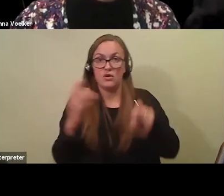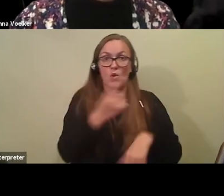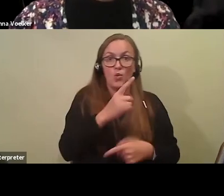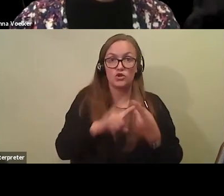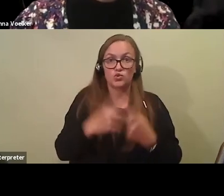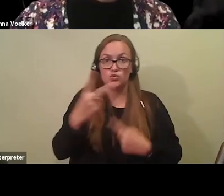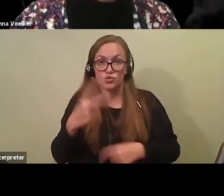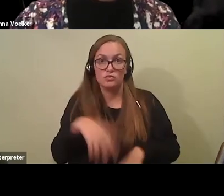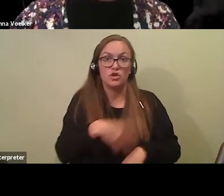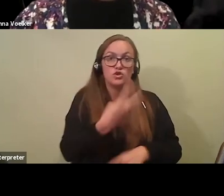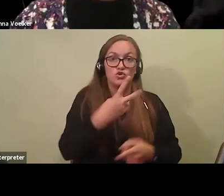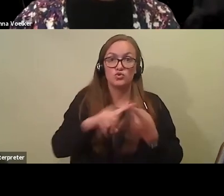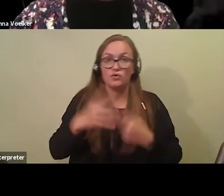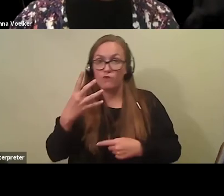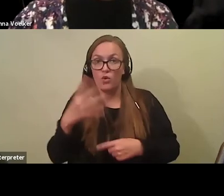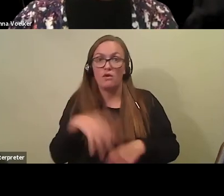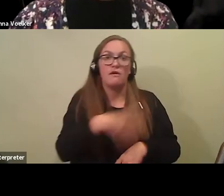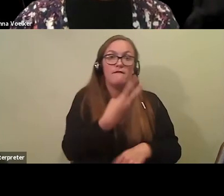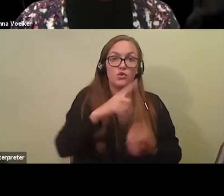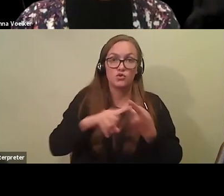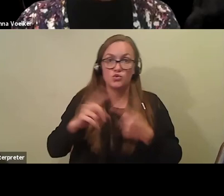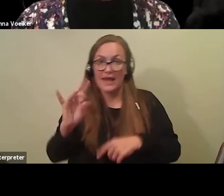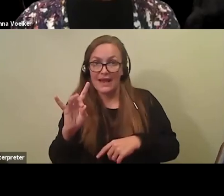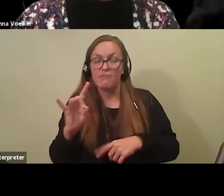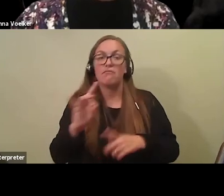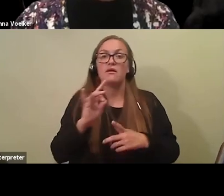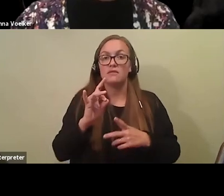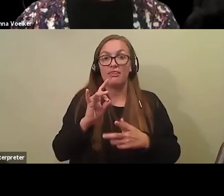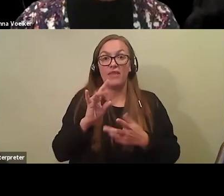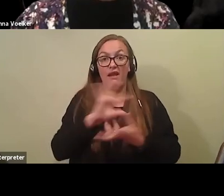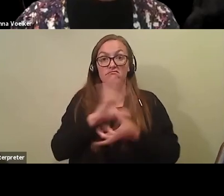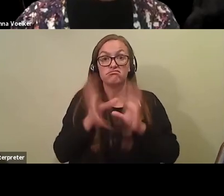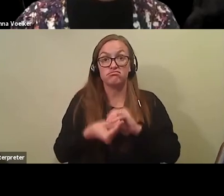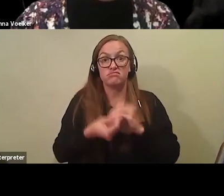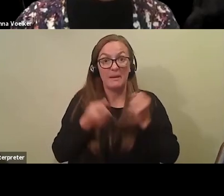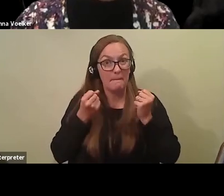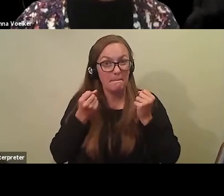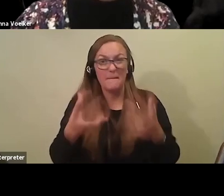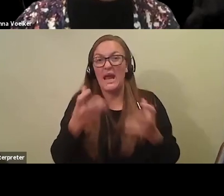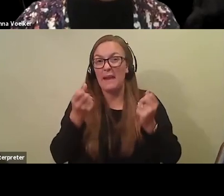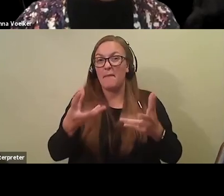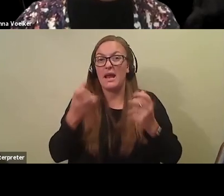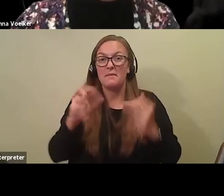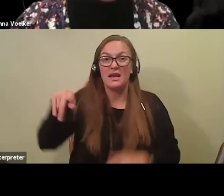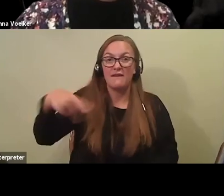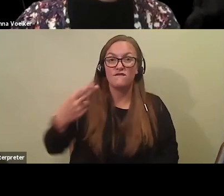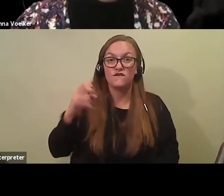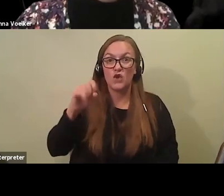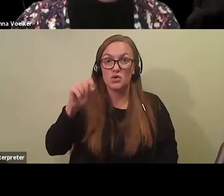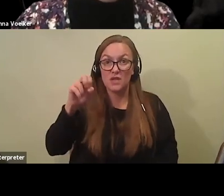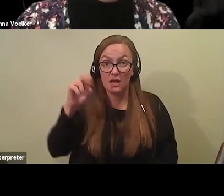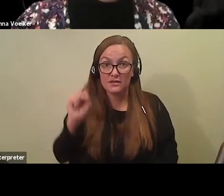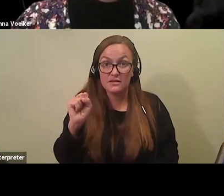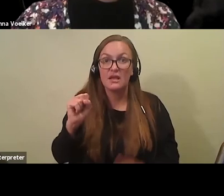and then very soon you get millions and millions of photons. And then one of these mirrors are intentionally made bad.